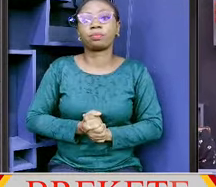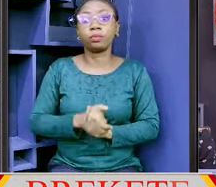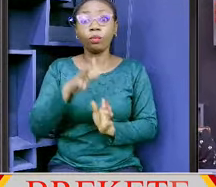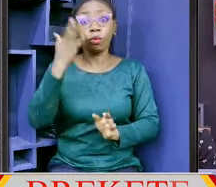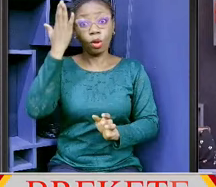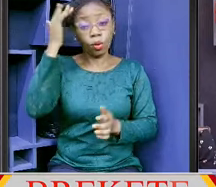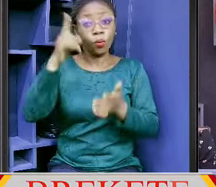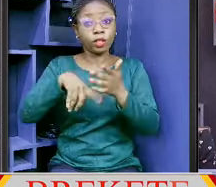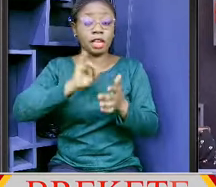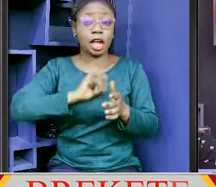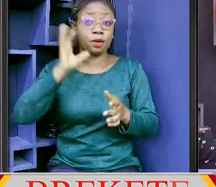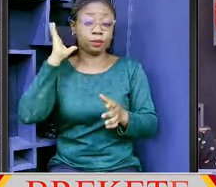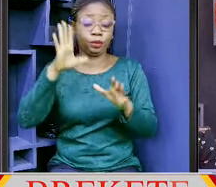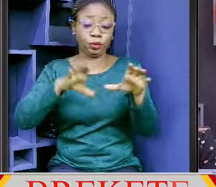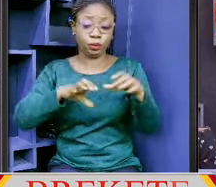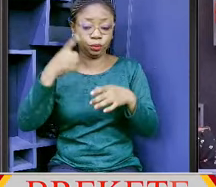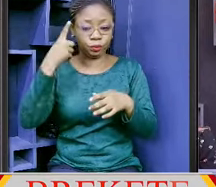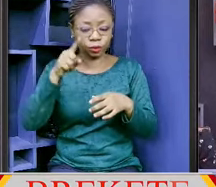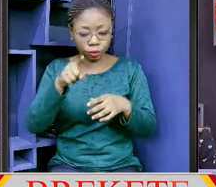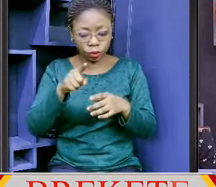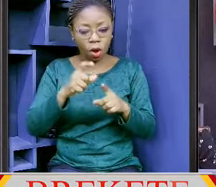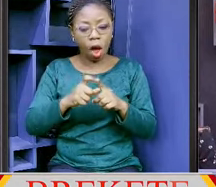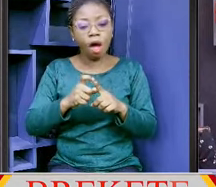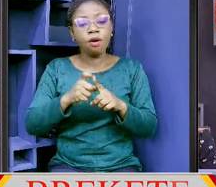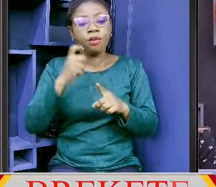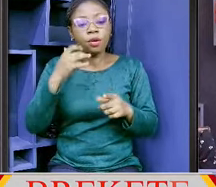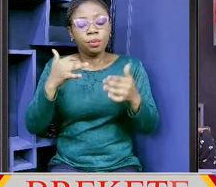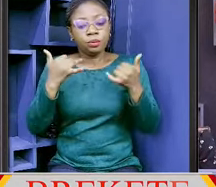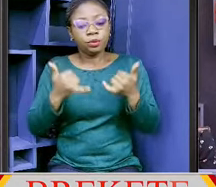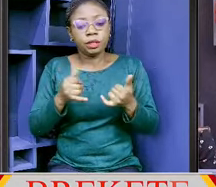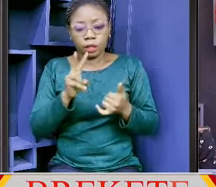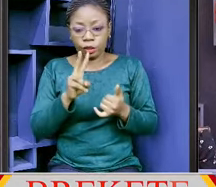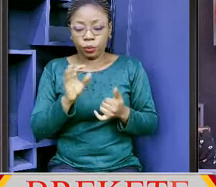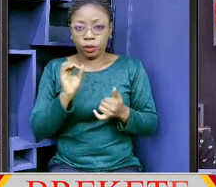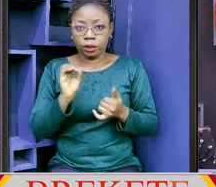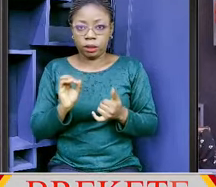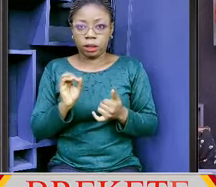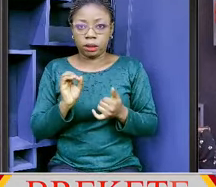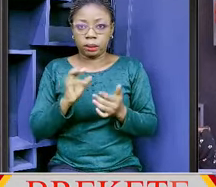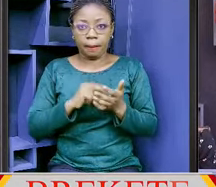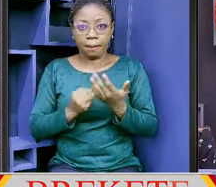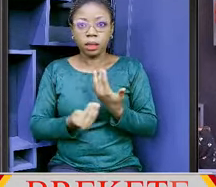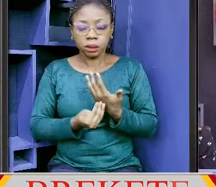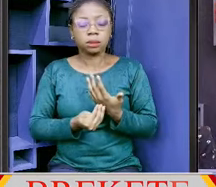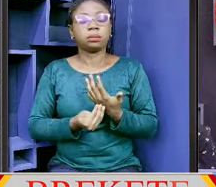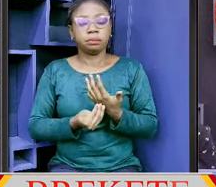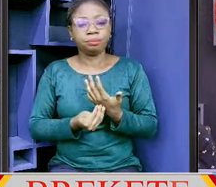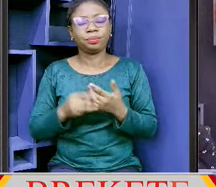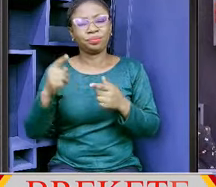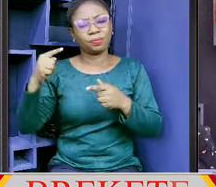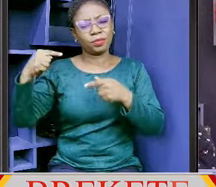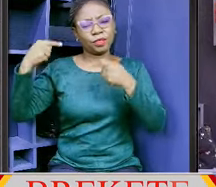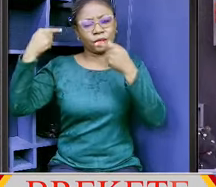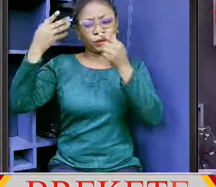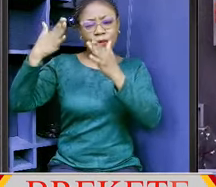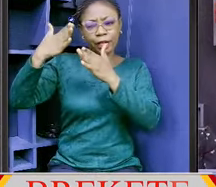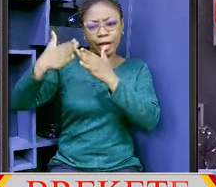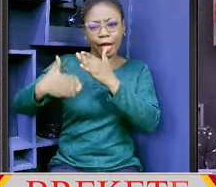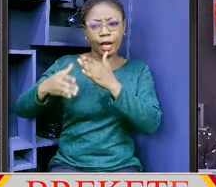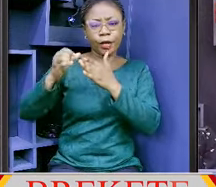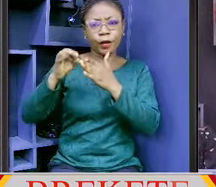go do for you? No, sir. From today na 20th, ba? Yes, sir. Till the end